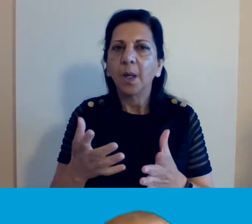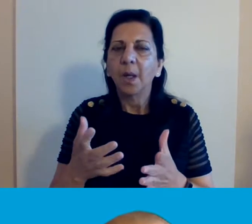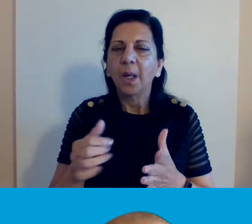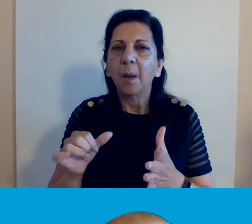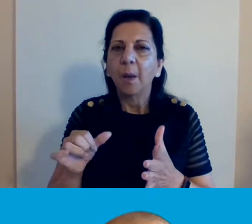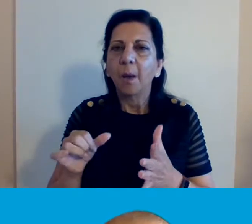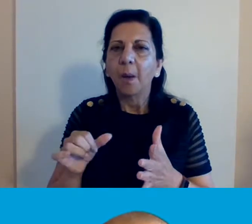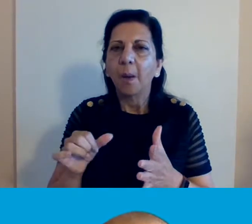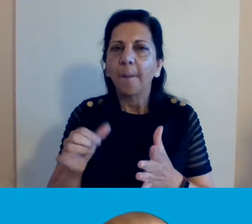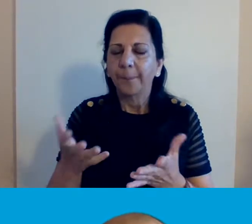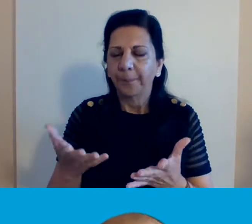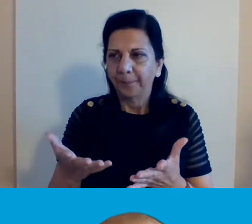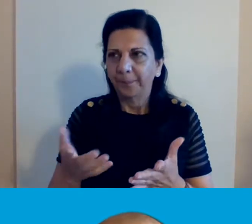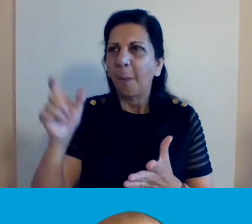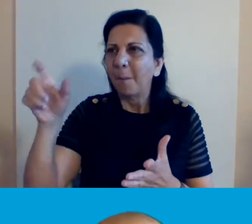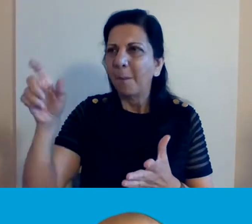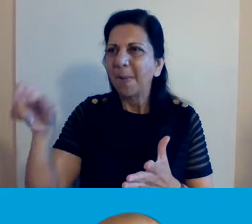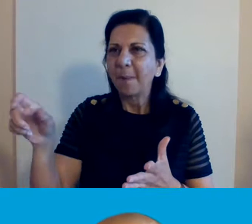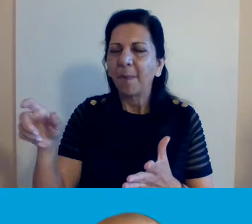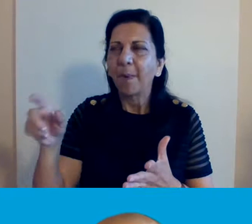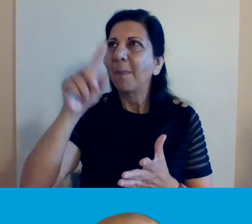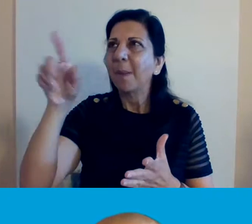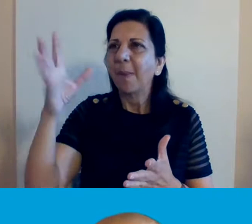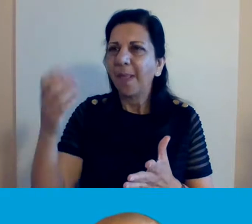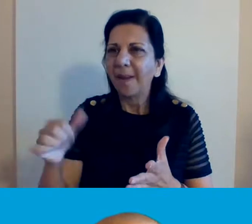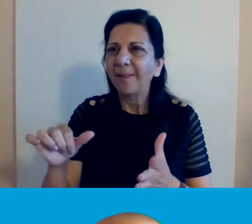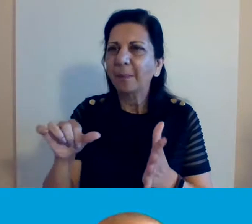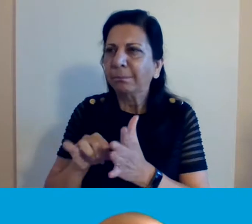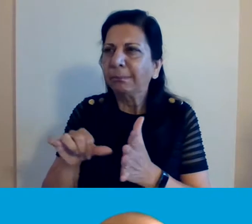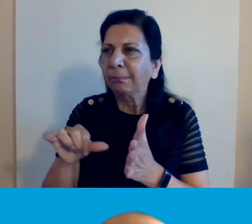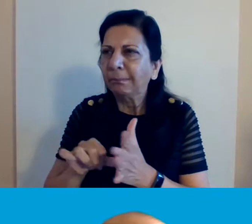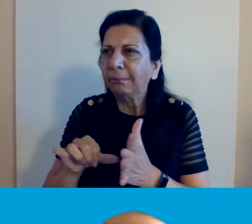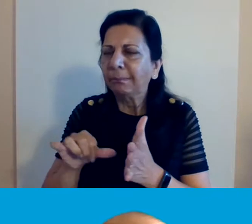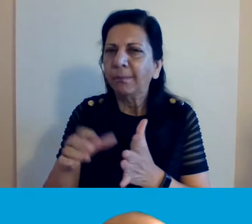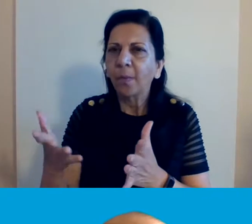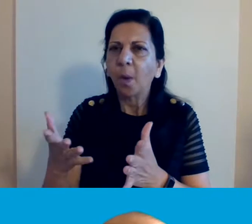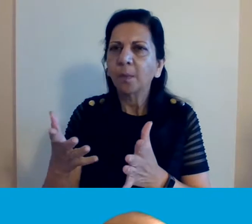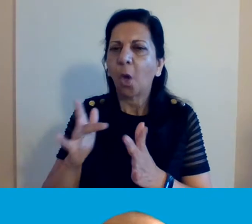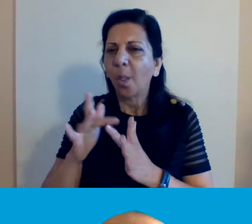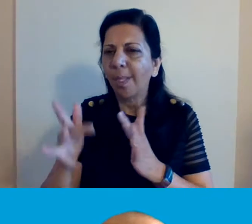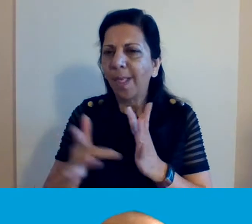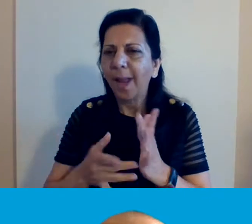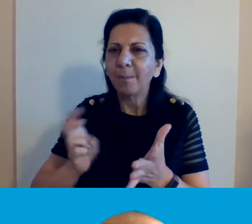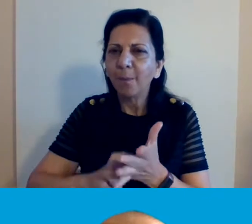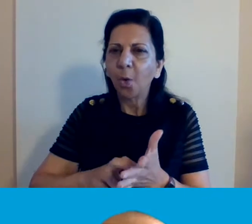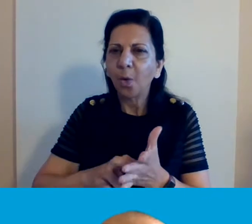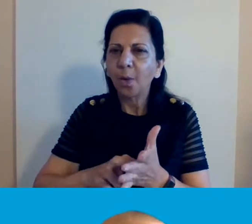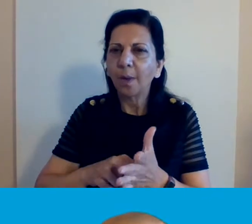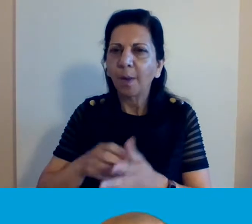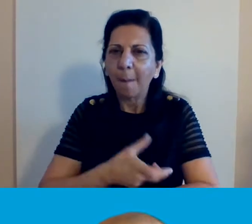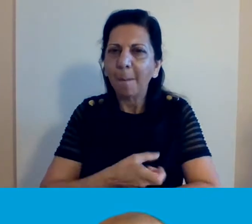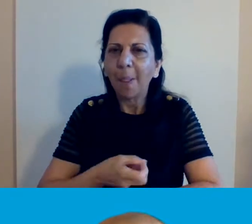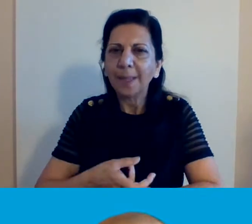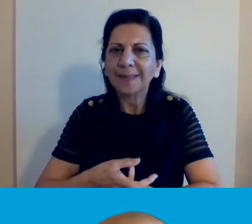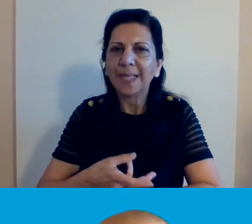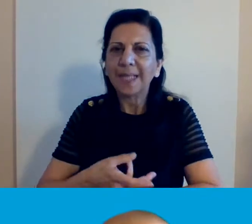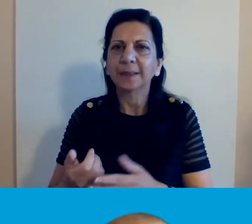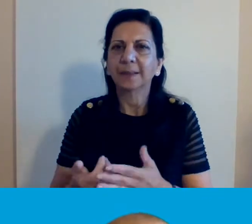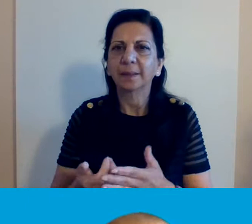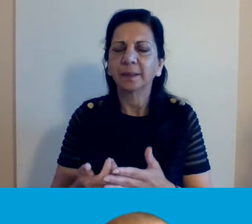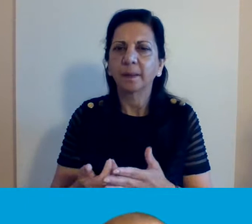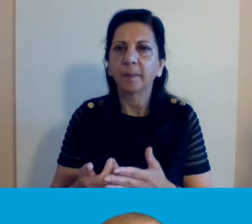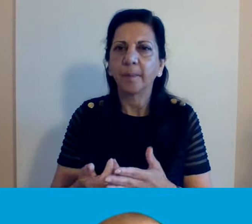online blood tests and online booking generally and waits around the Ripley area. So if we